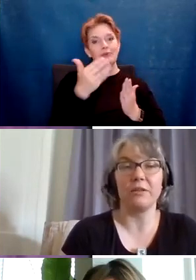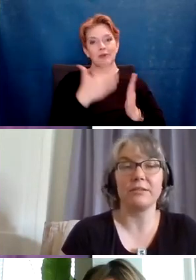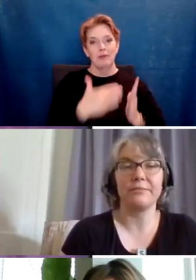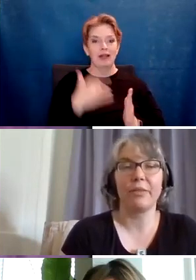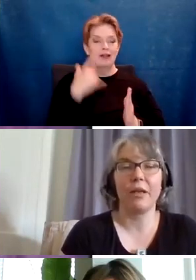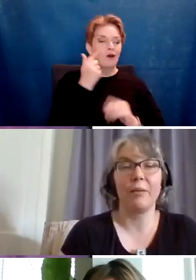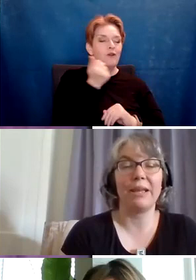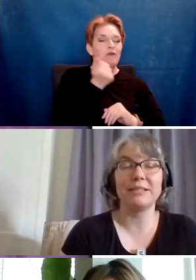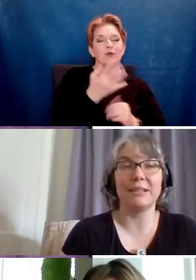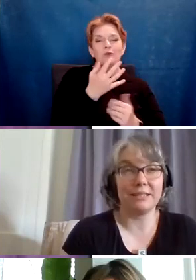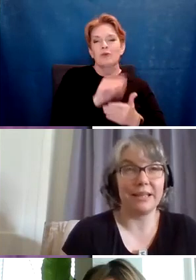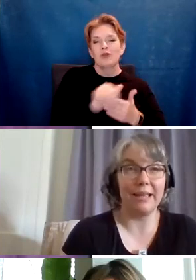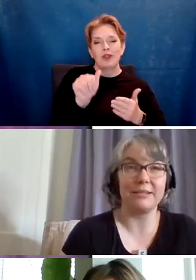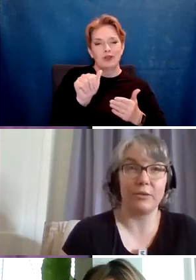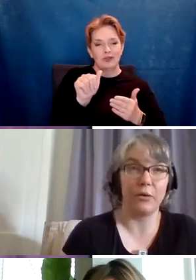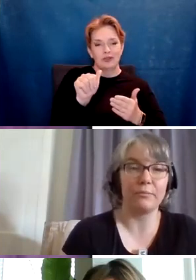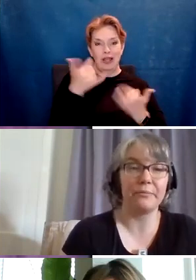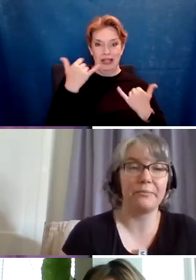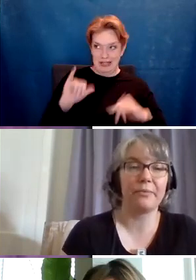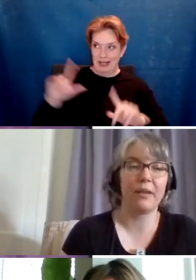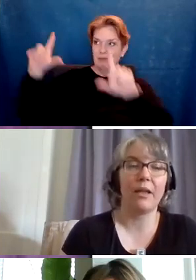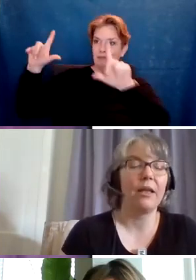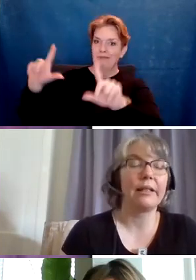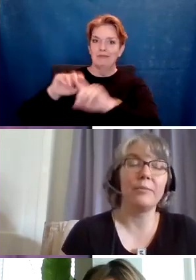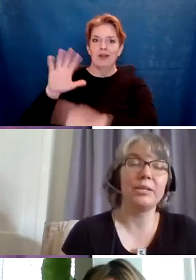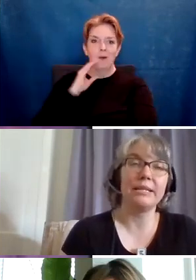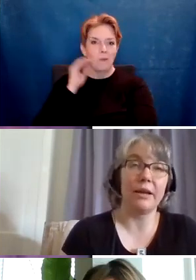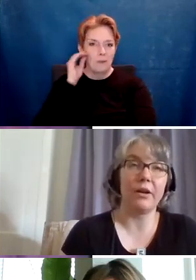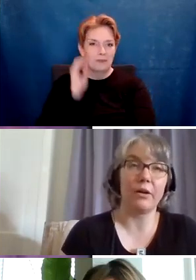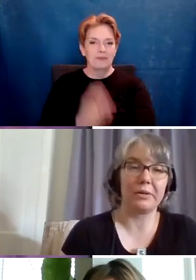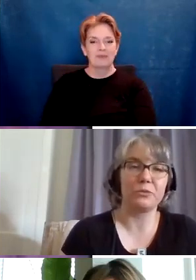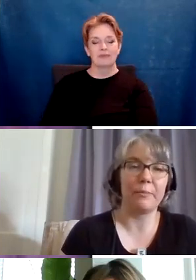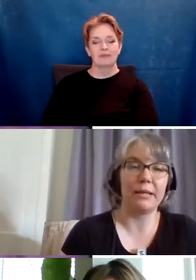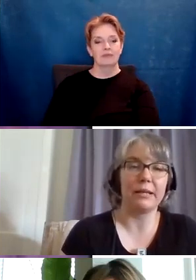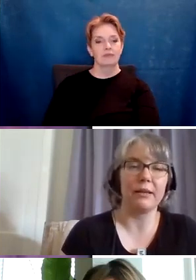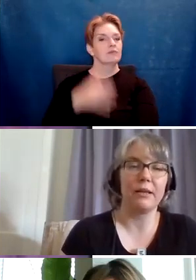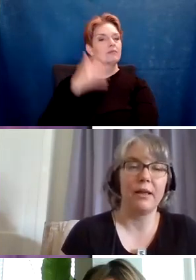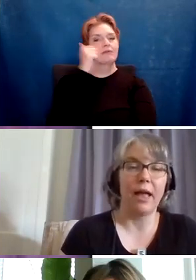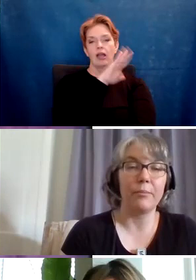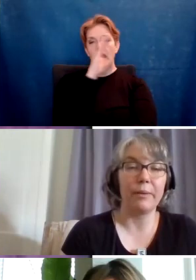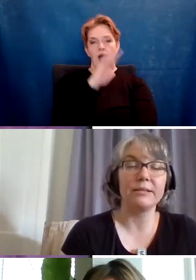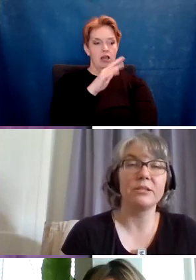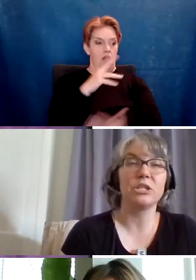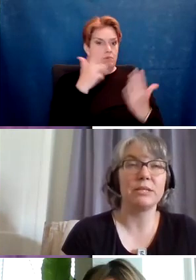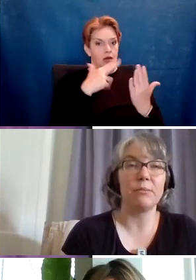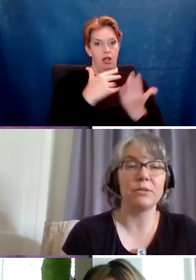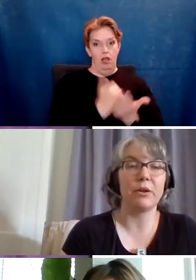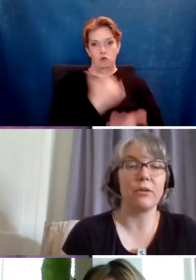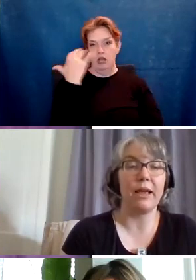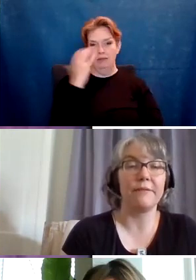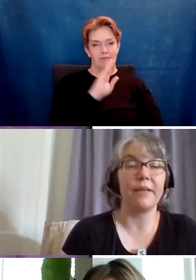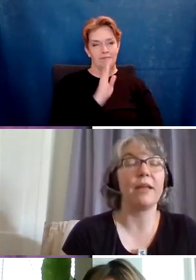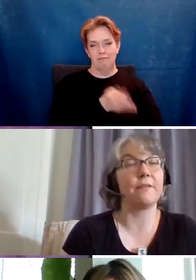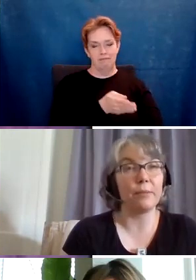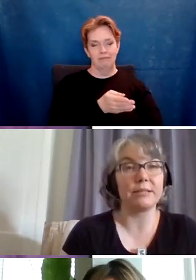few dollars, a painting that still hangs in their home. Clementine never got rich by painting. At best, she was able to make